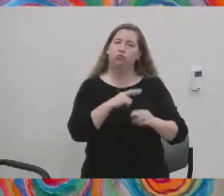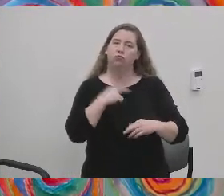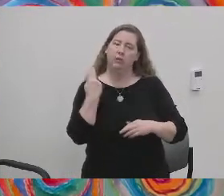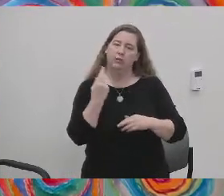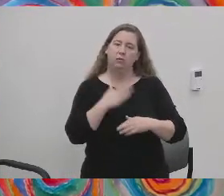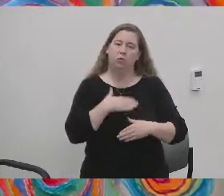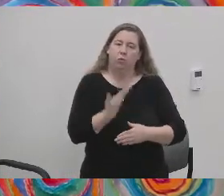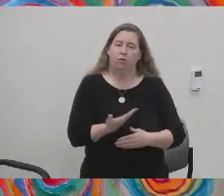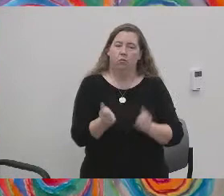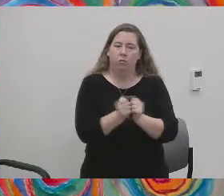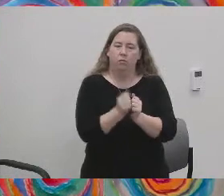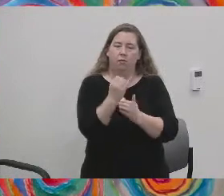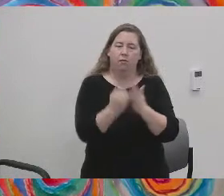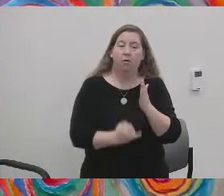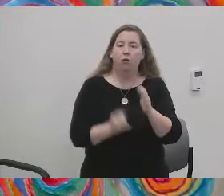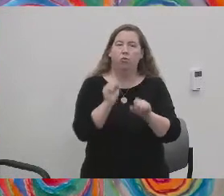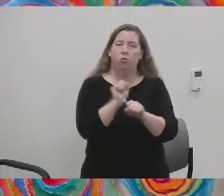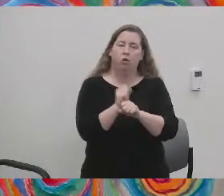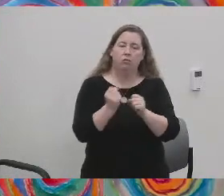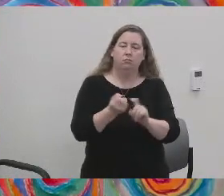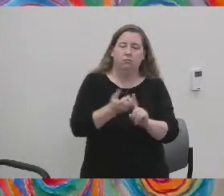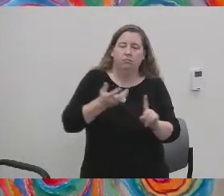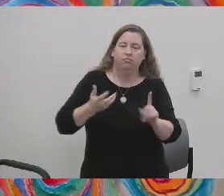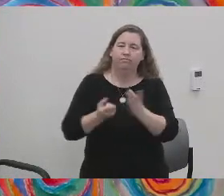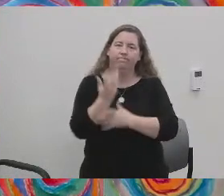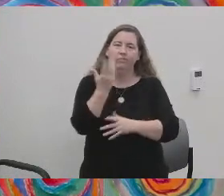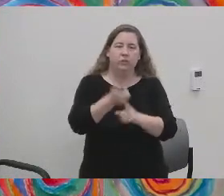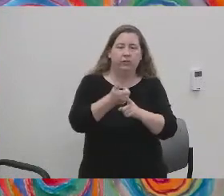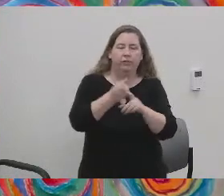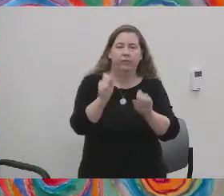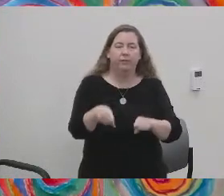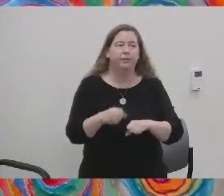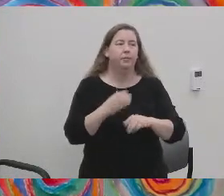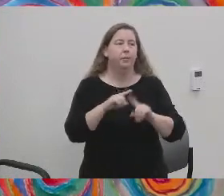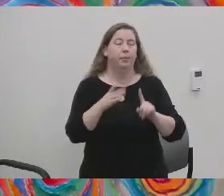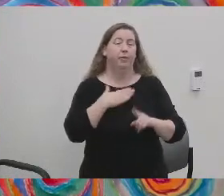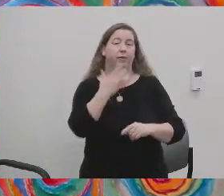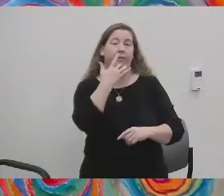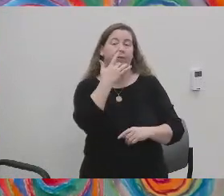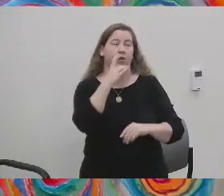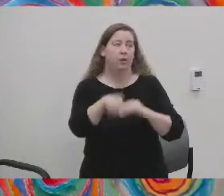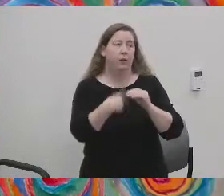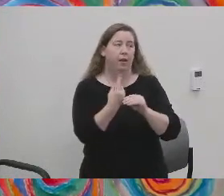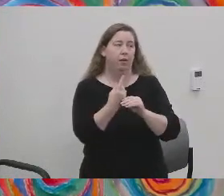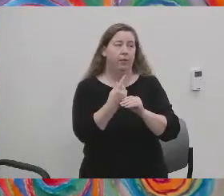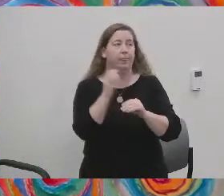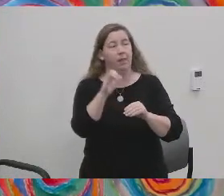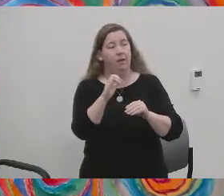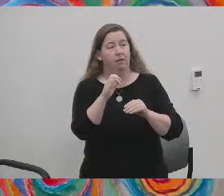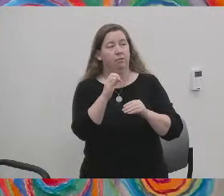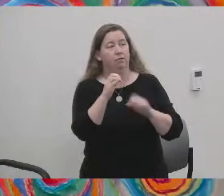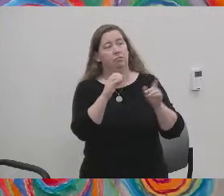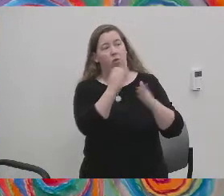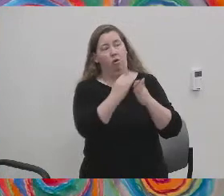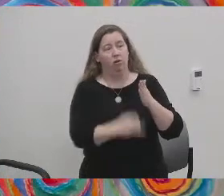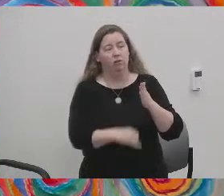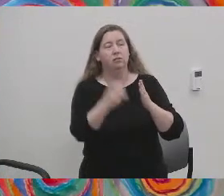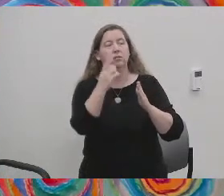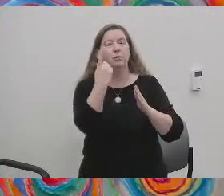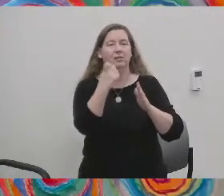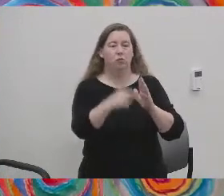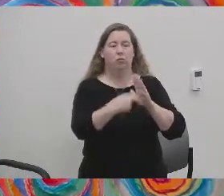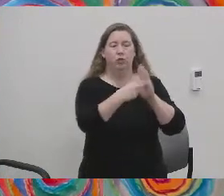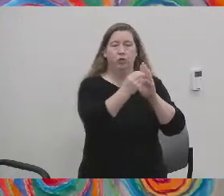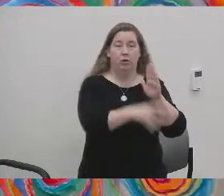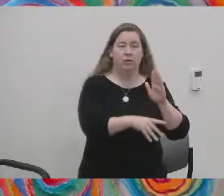artwork and to grow. But my favorite aspect about this piece is that it represents students from